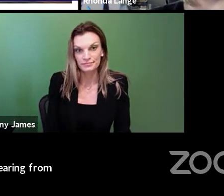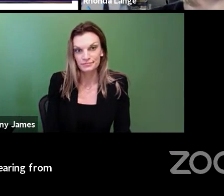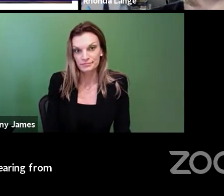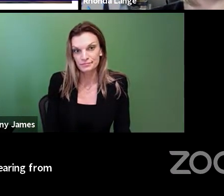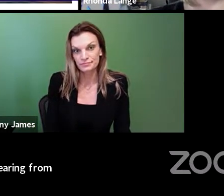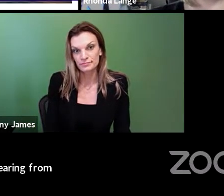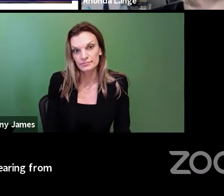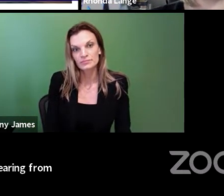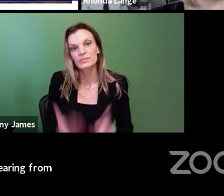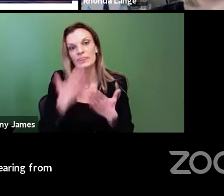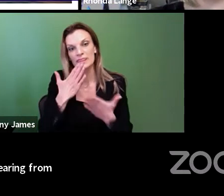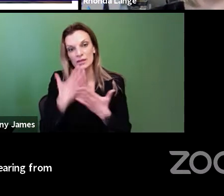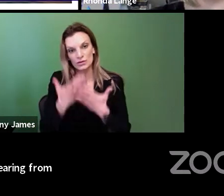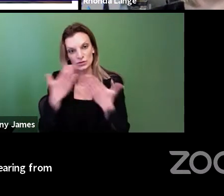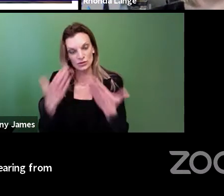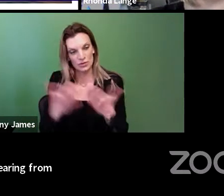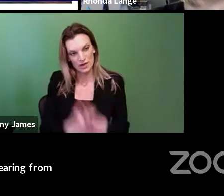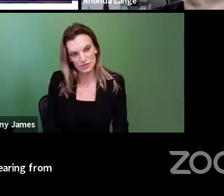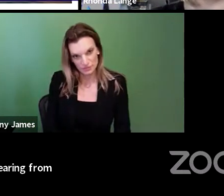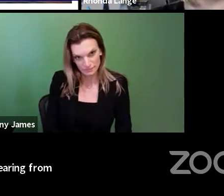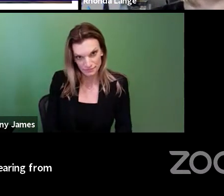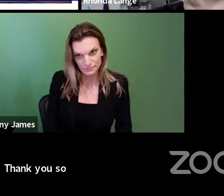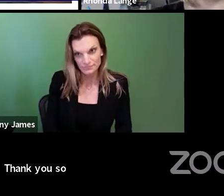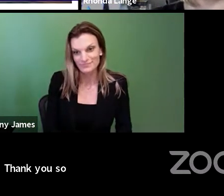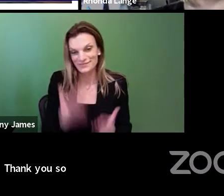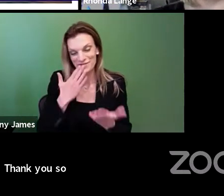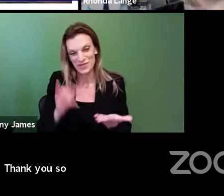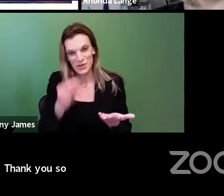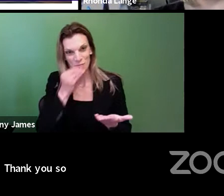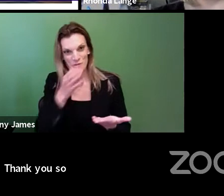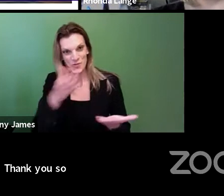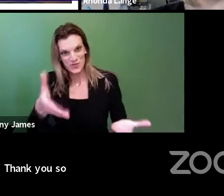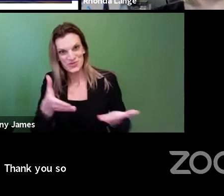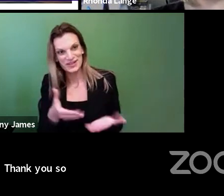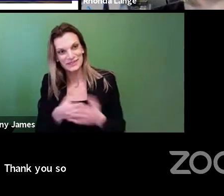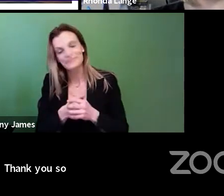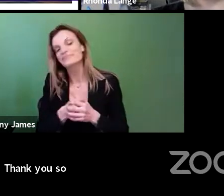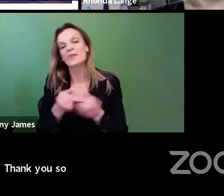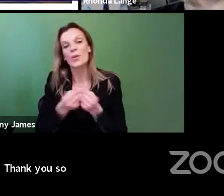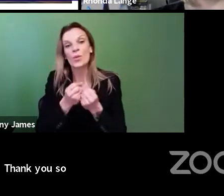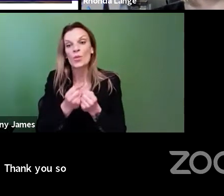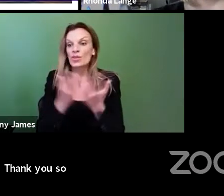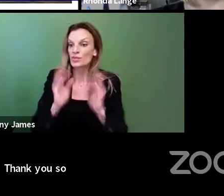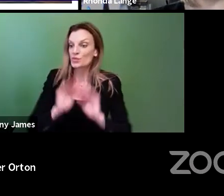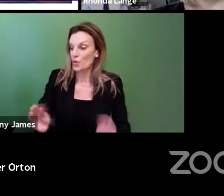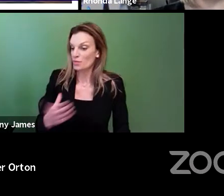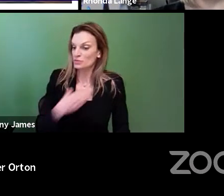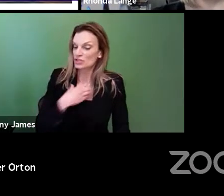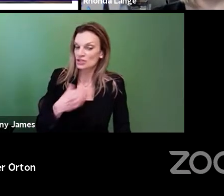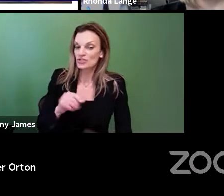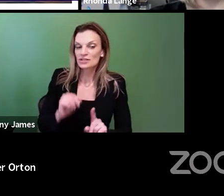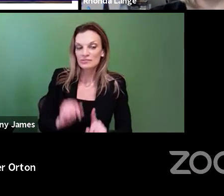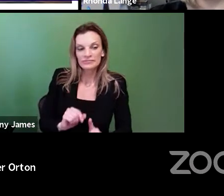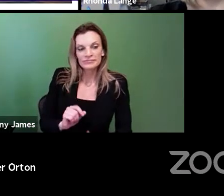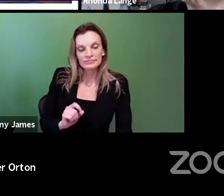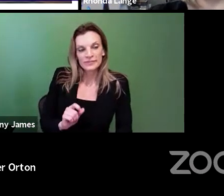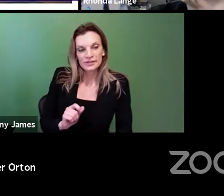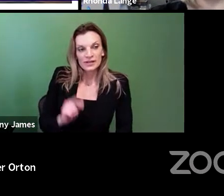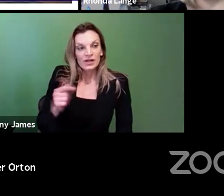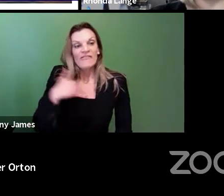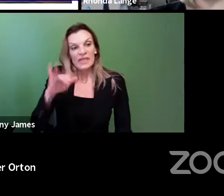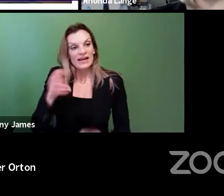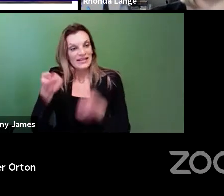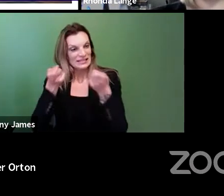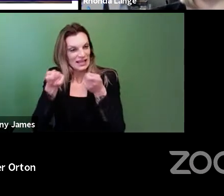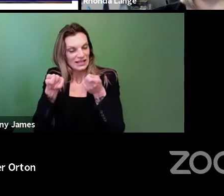Thank you so much, Commissioner Orton, for that warm welcome and introduction. Without objection, we'll have our Executive